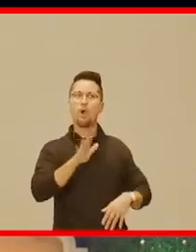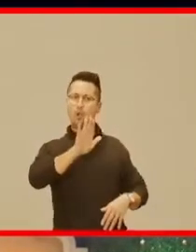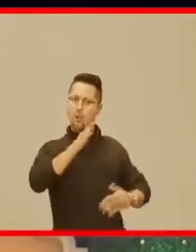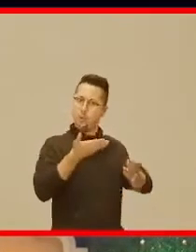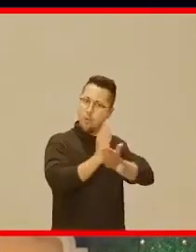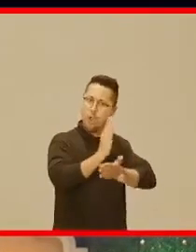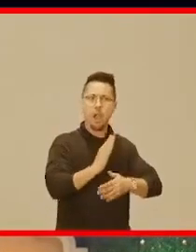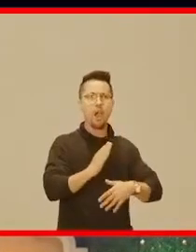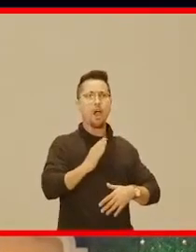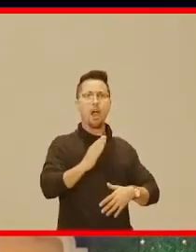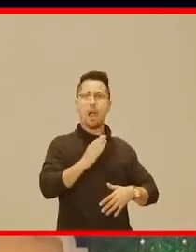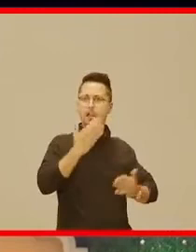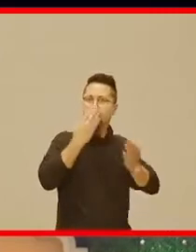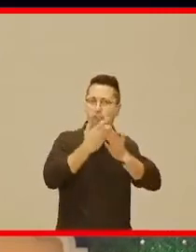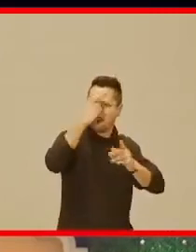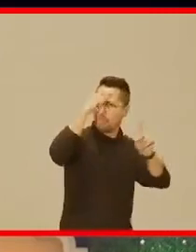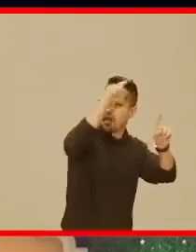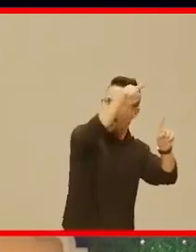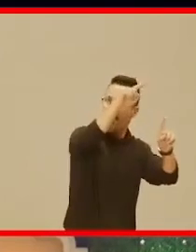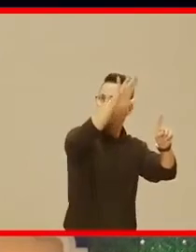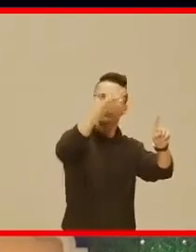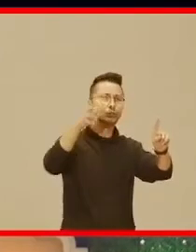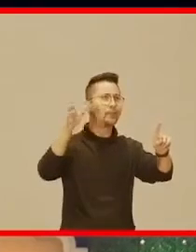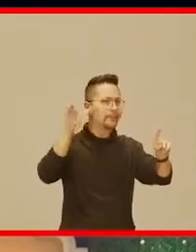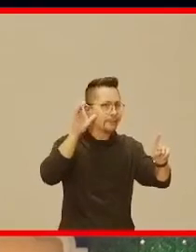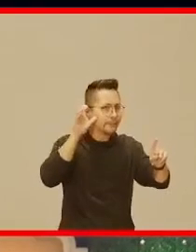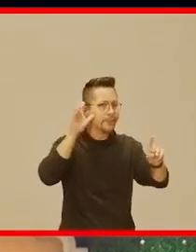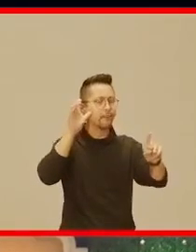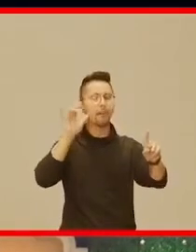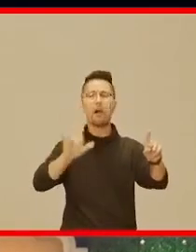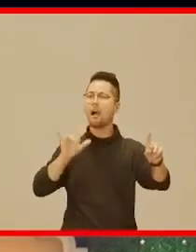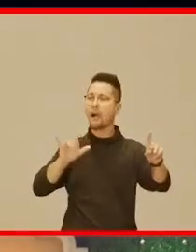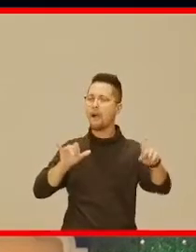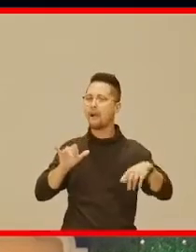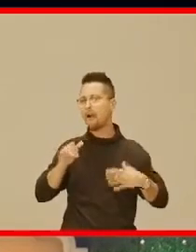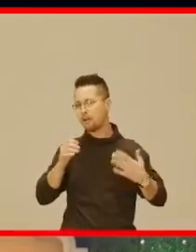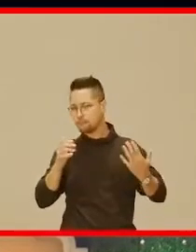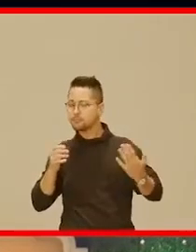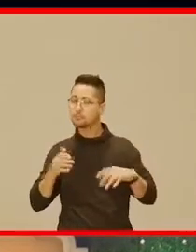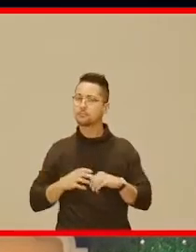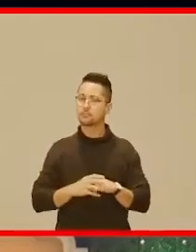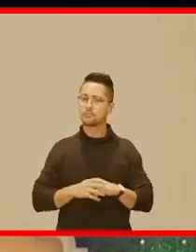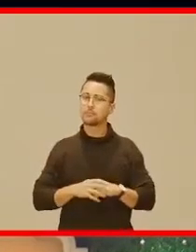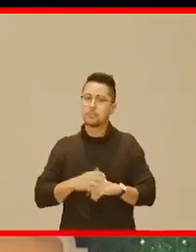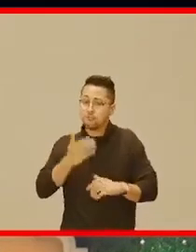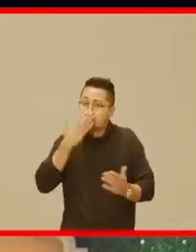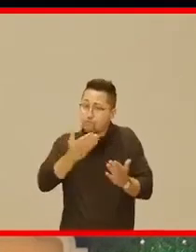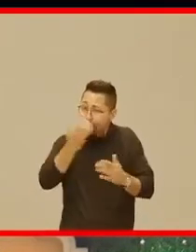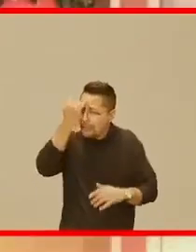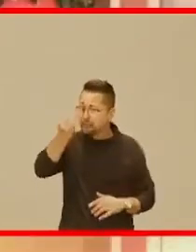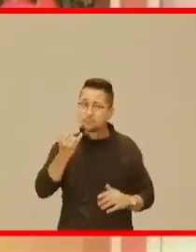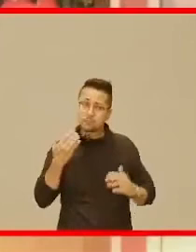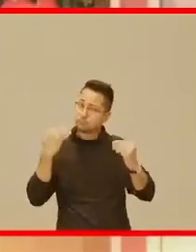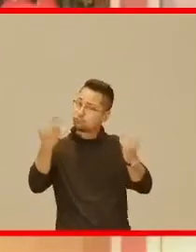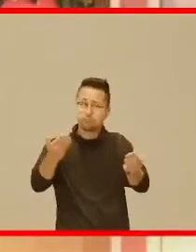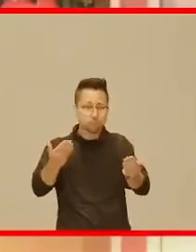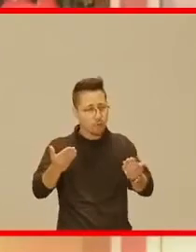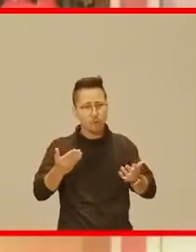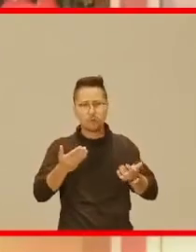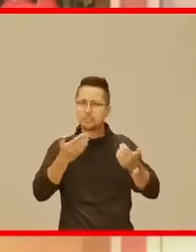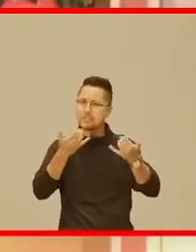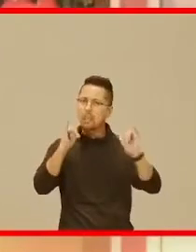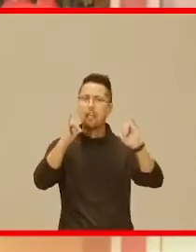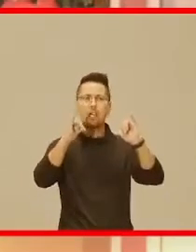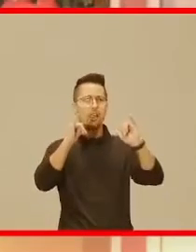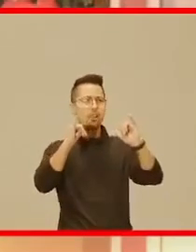hear from people. It is, a lot of times we're talking to people that agree with us all the time. It's a good idea to get out there and have that meeting anyway